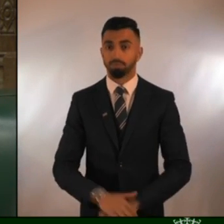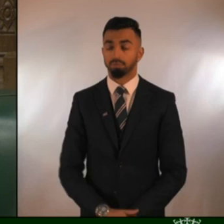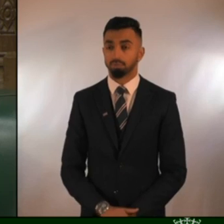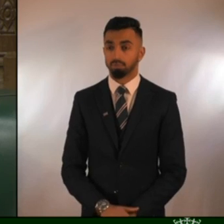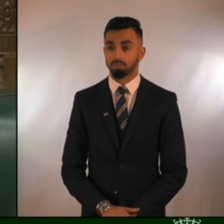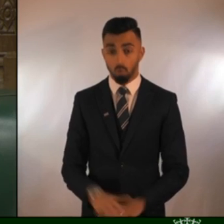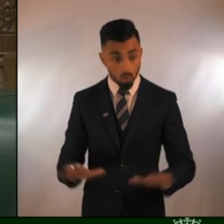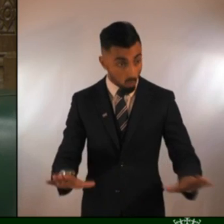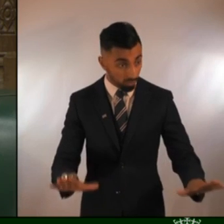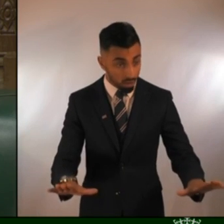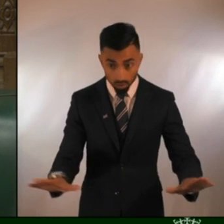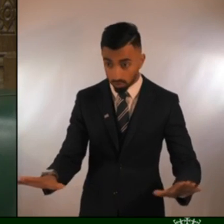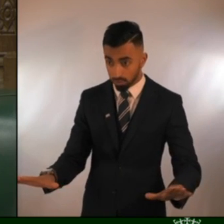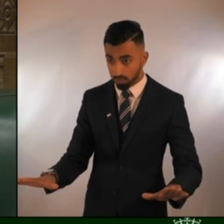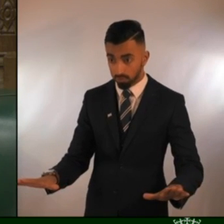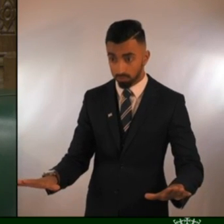Order.